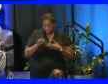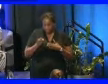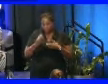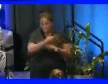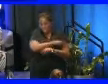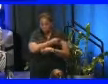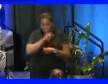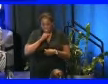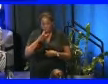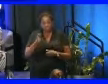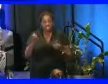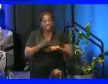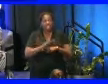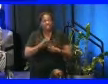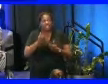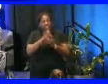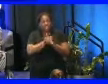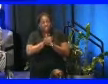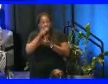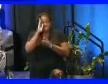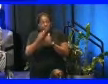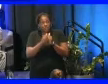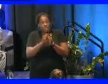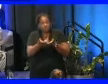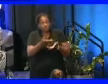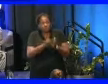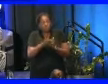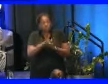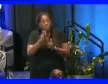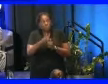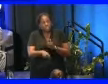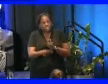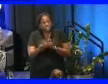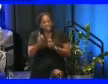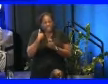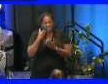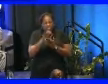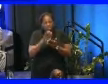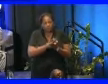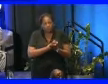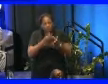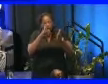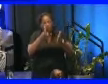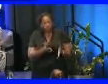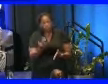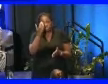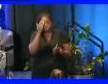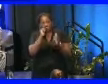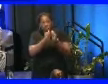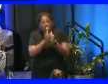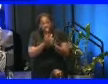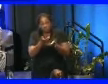26 today, and I love her, and I know how to deal with her. So you have to have a course where a person knows how